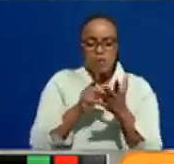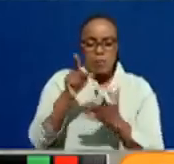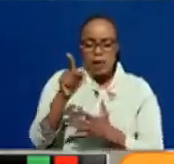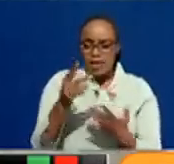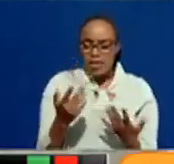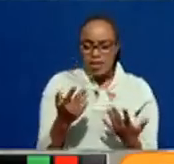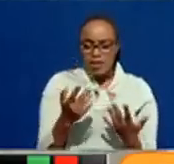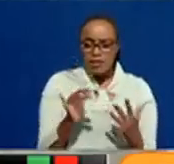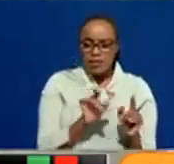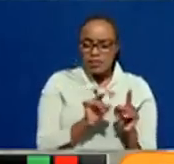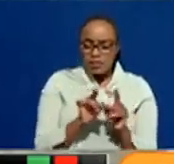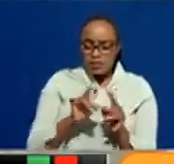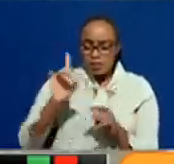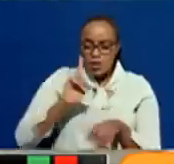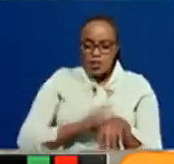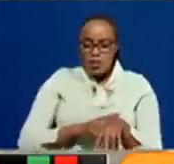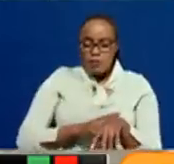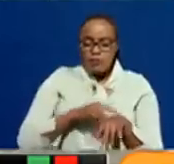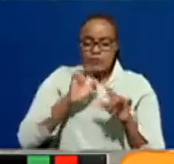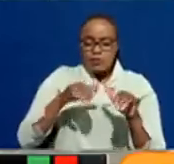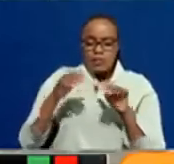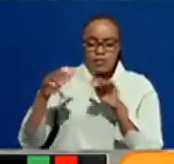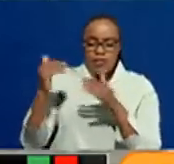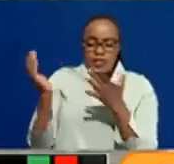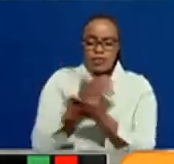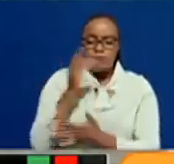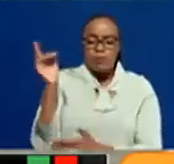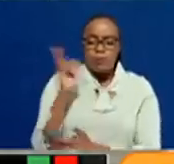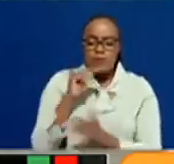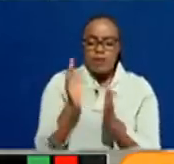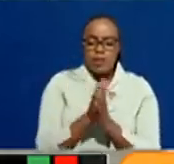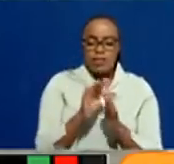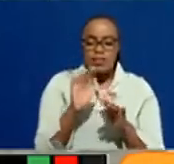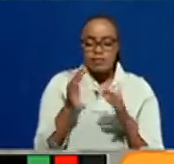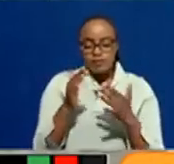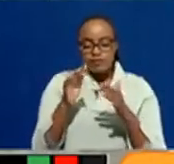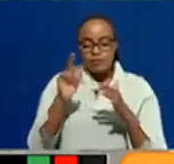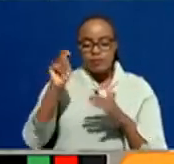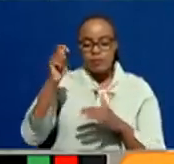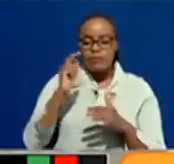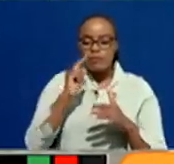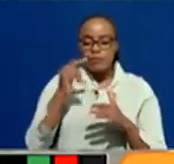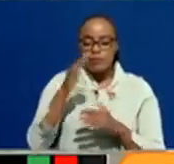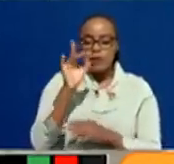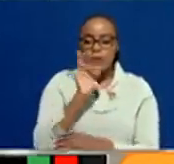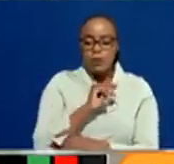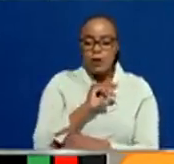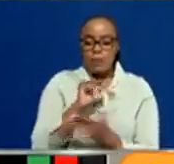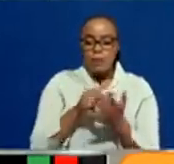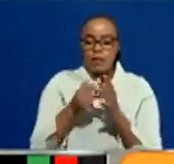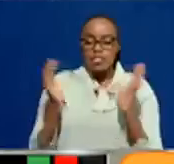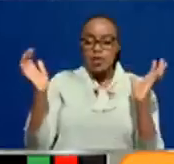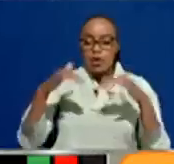point, the Minister for Agriculture basically scrapped them. The President, in a panic, basically restarted them. Sri Lanka is